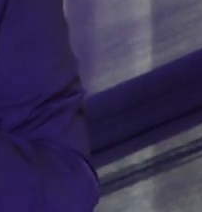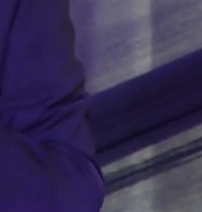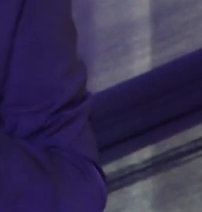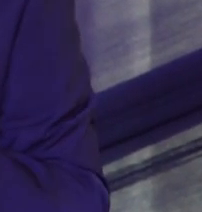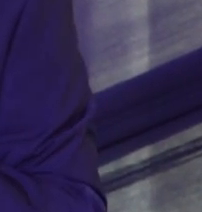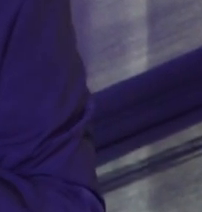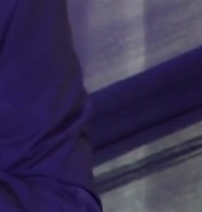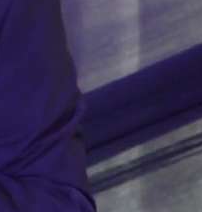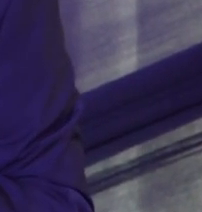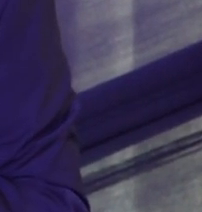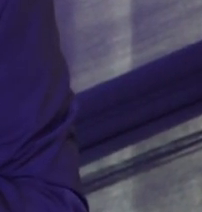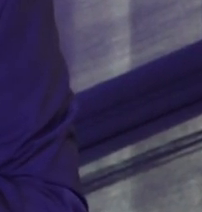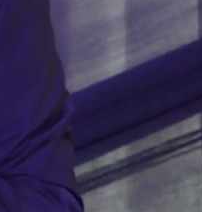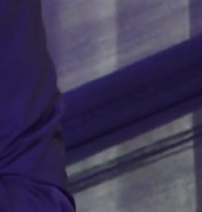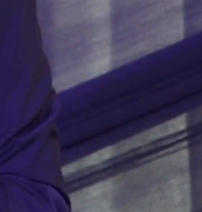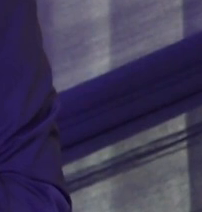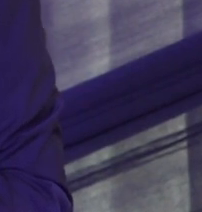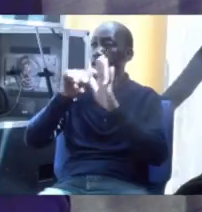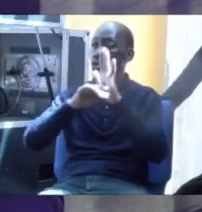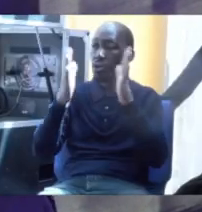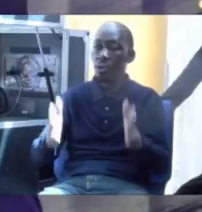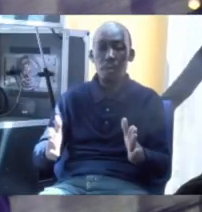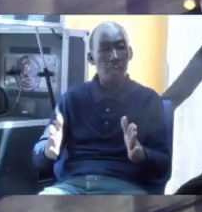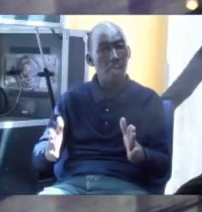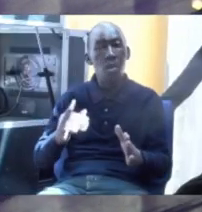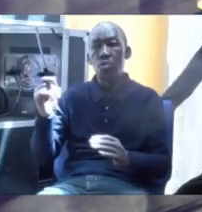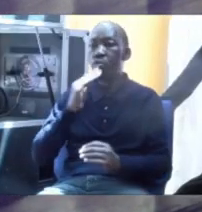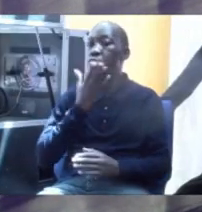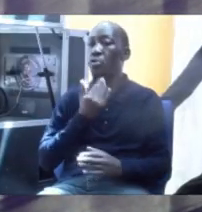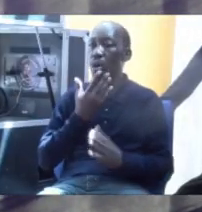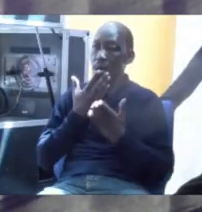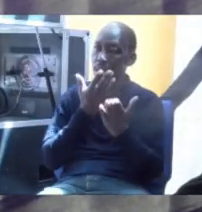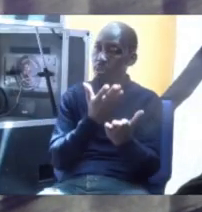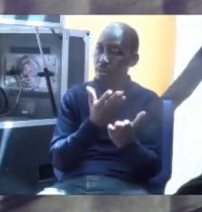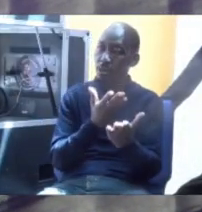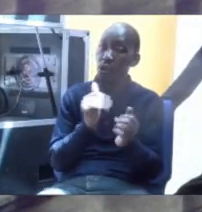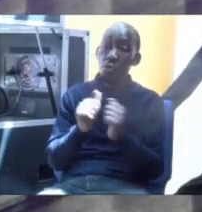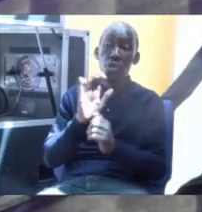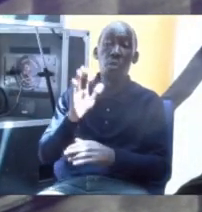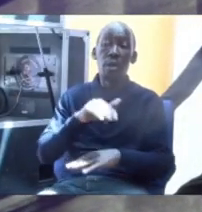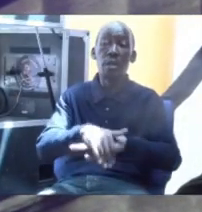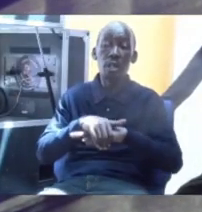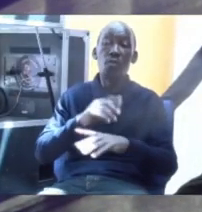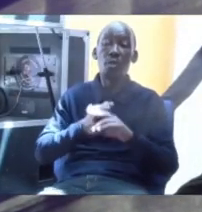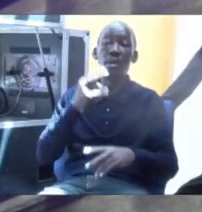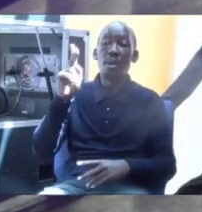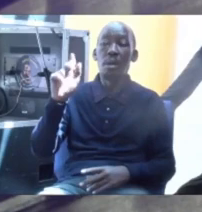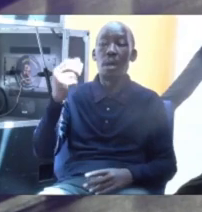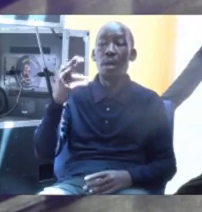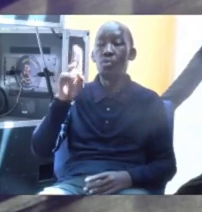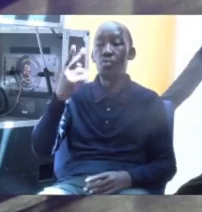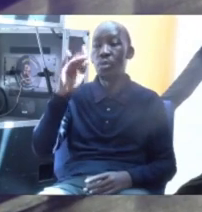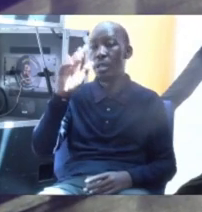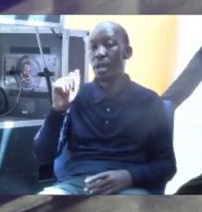you get a letter from a lawyer. Ama unapata barua kutoka kwa and wakili. You want to answer. Unataka kujibu. With your English from Kahuya girls. Kizungu